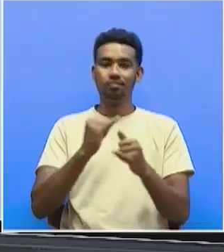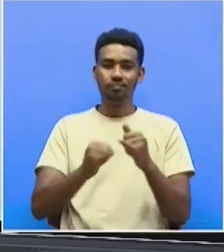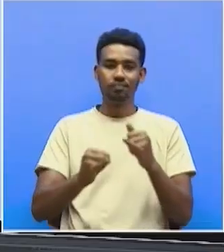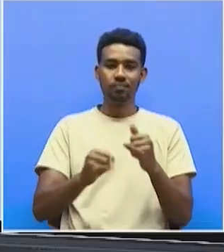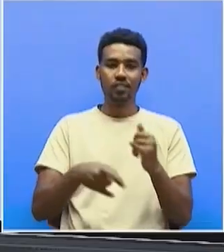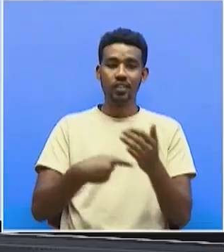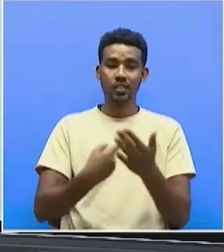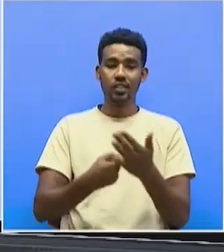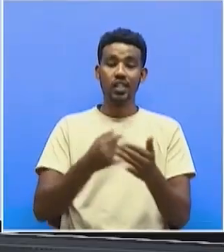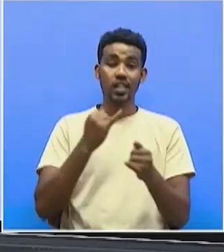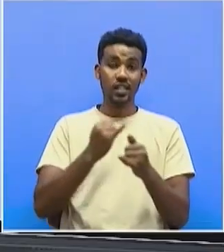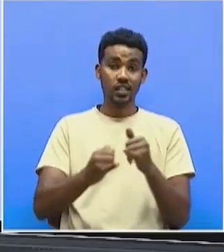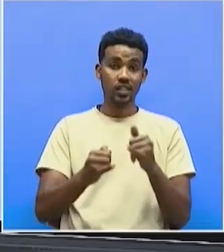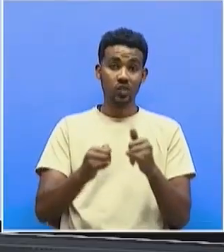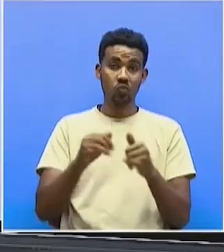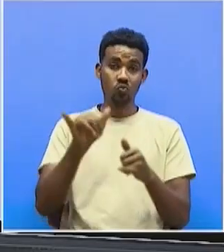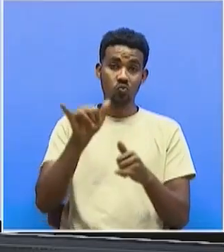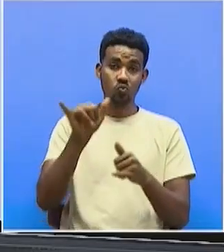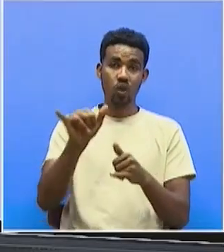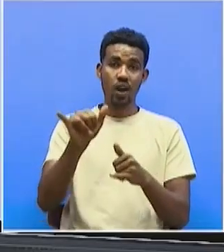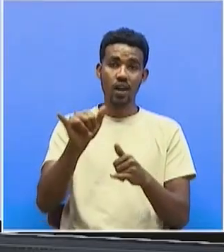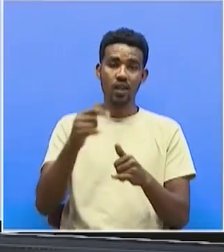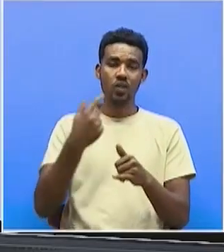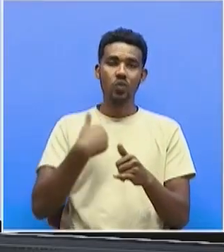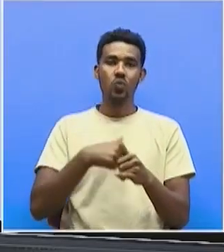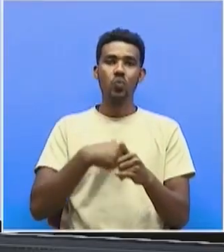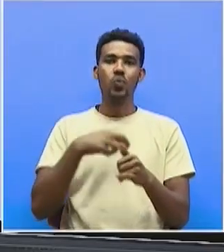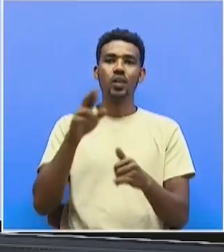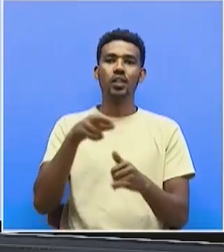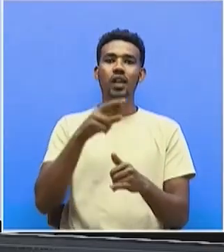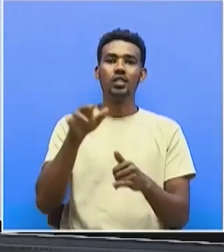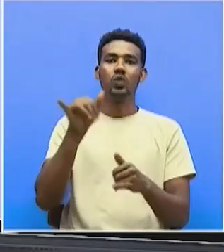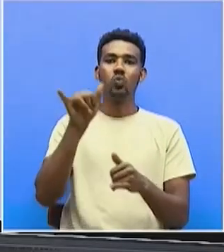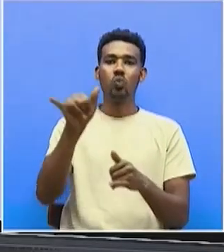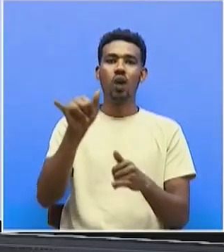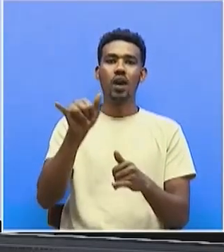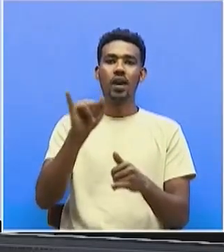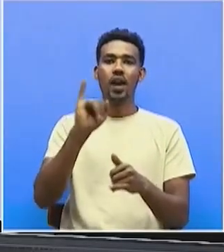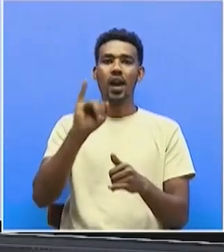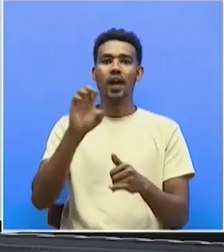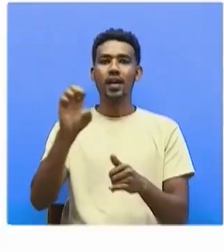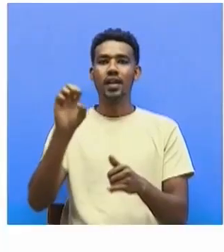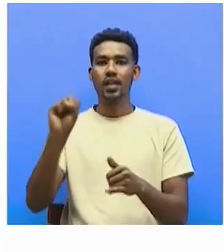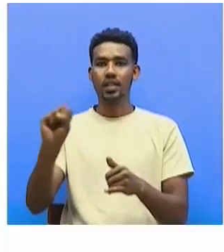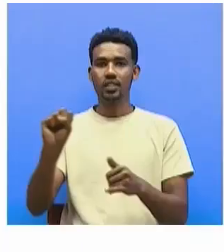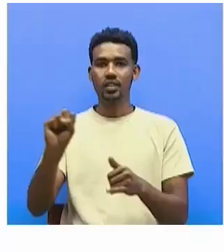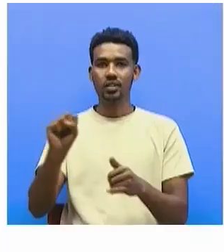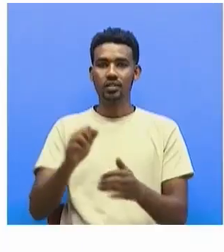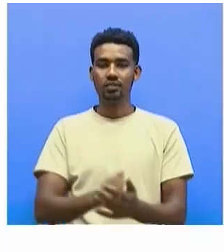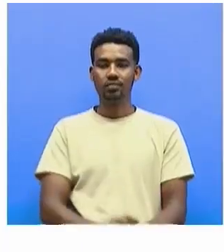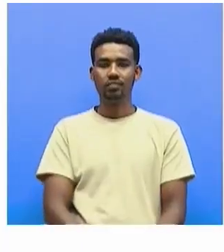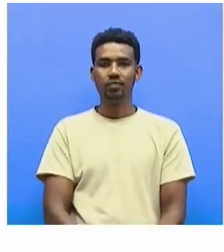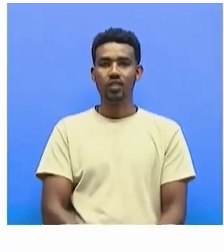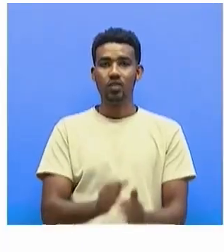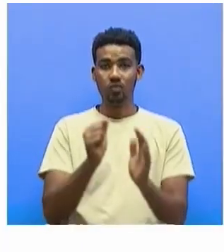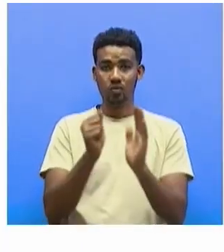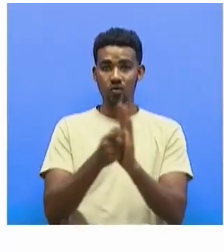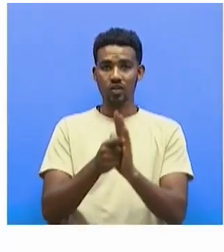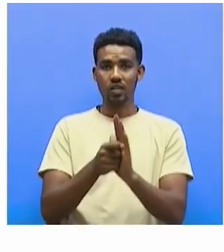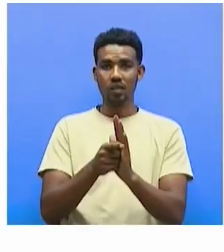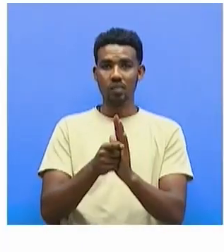words are ending with Y. We are cancel Y and IES. For example, here an example,